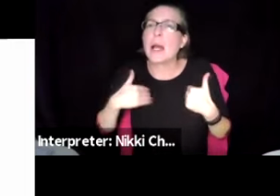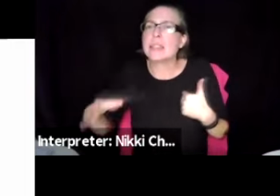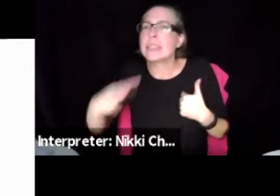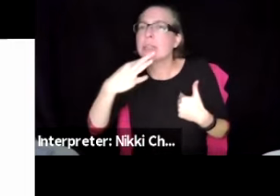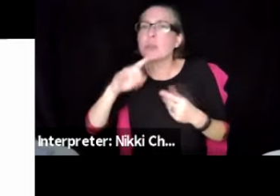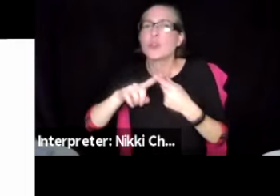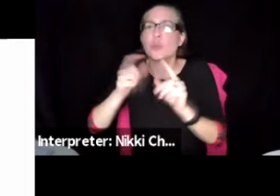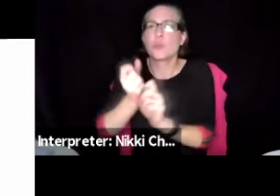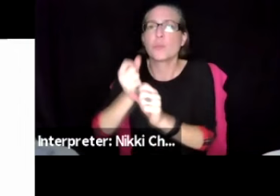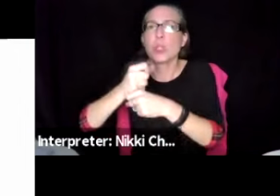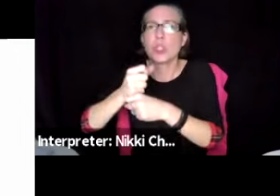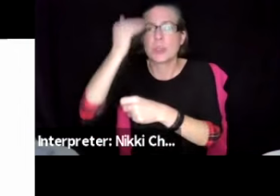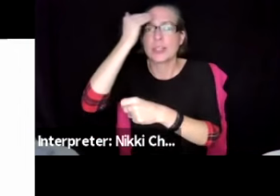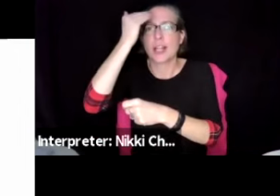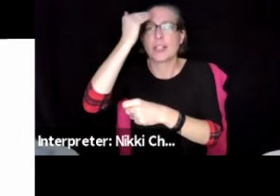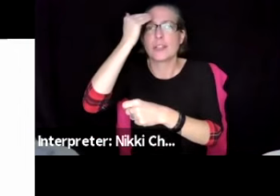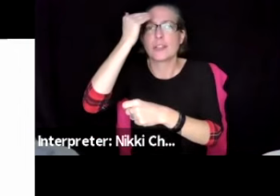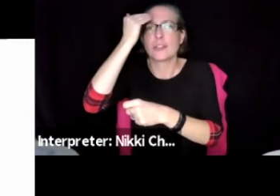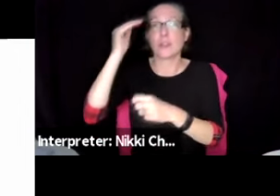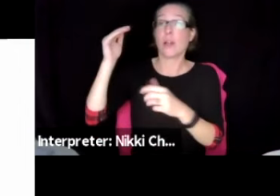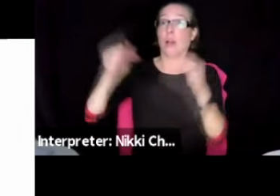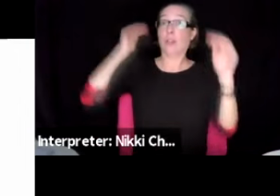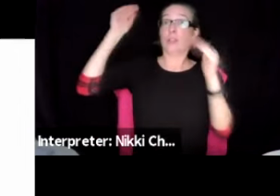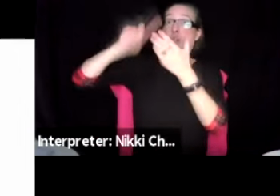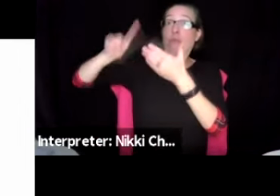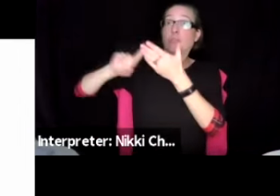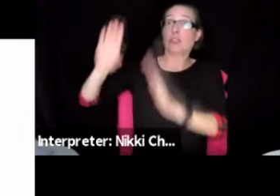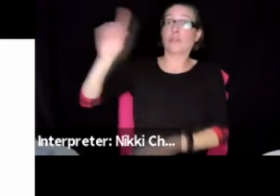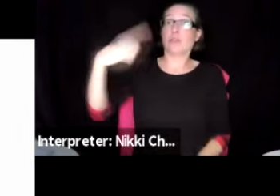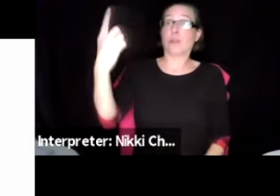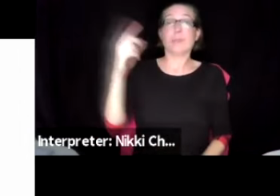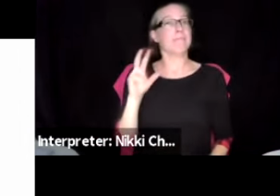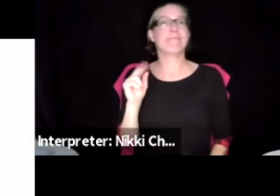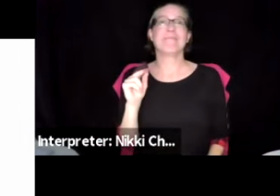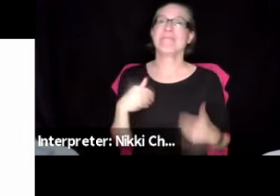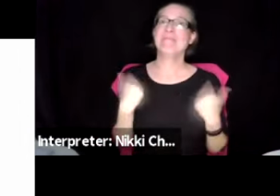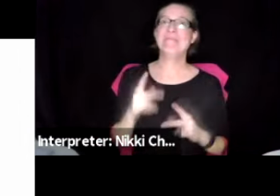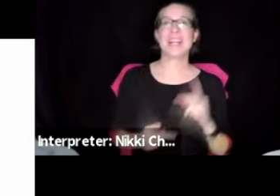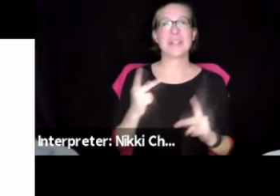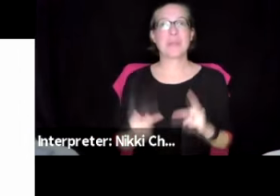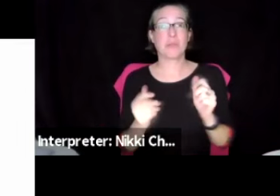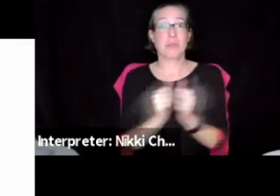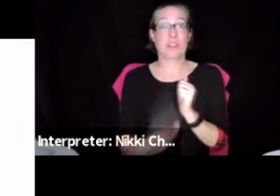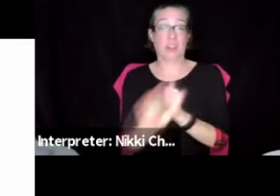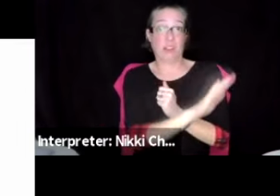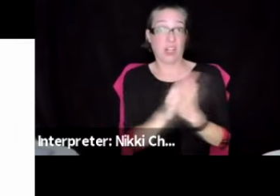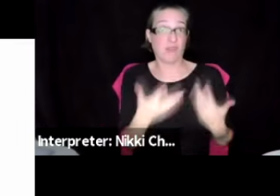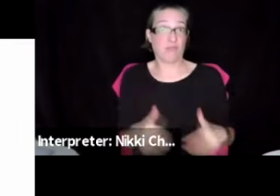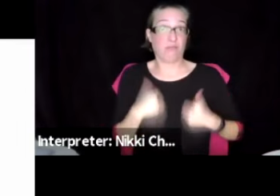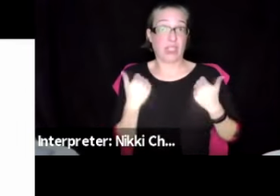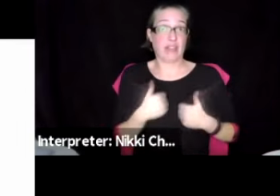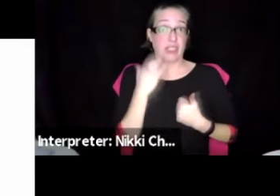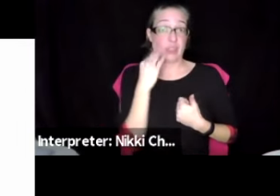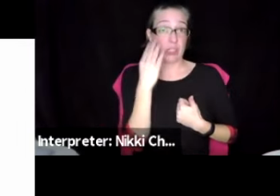adult researchers, but also young people who are researching issues through their lived experiences. We get to